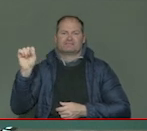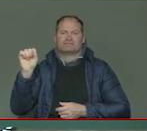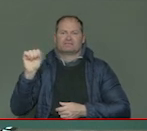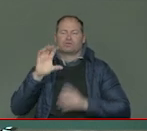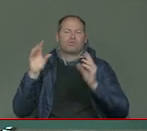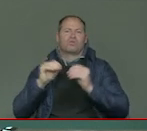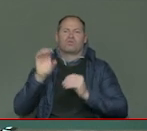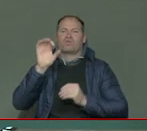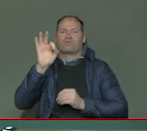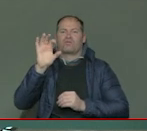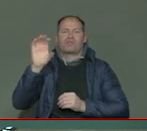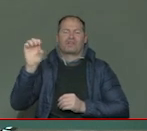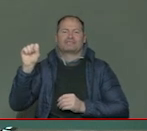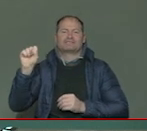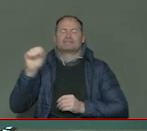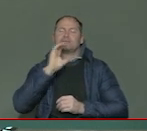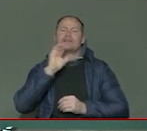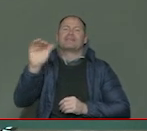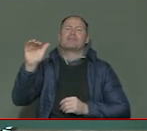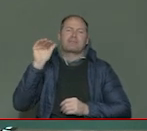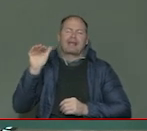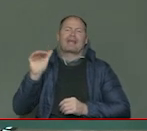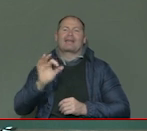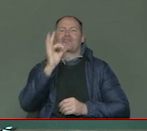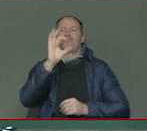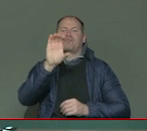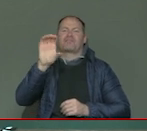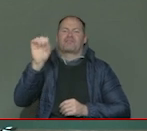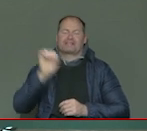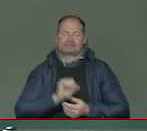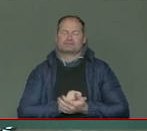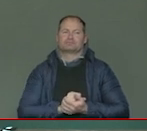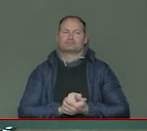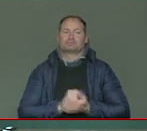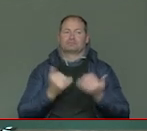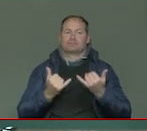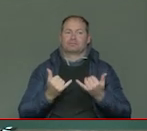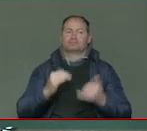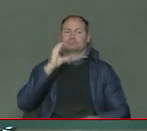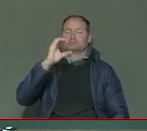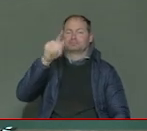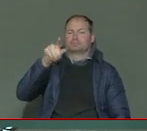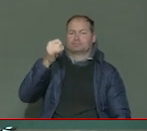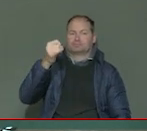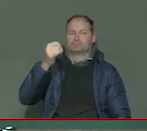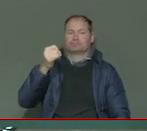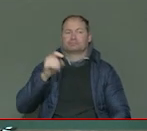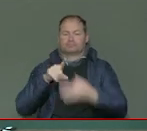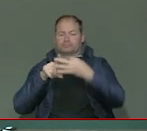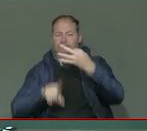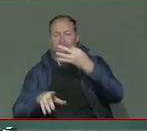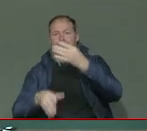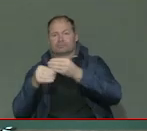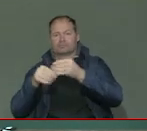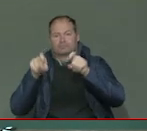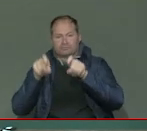are bank charges. Because if they ask you to do the CPJ, you have to add those three together. Am I right?